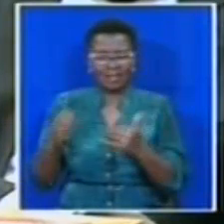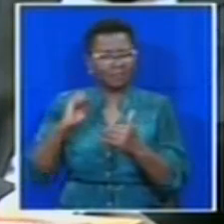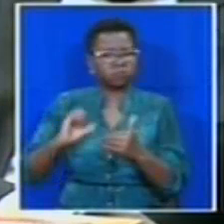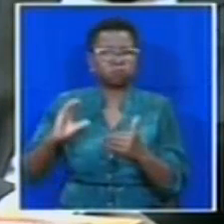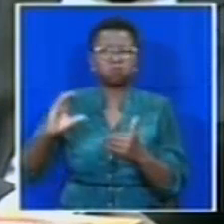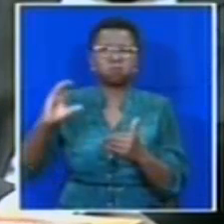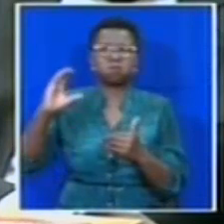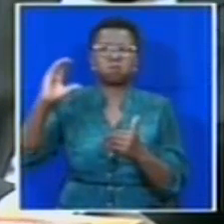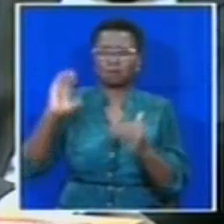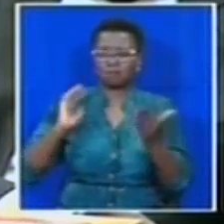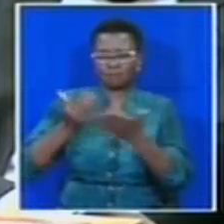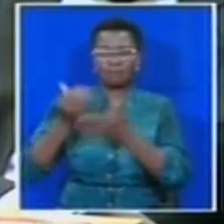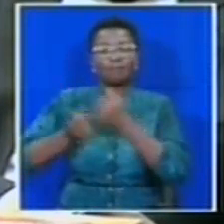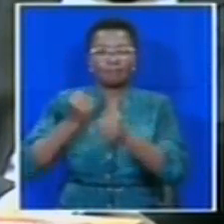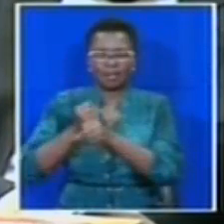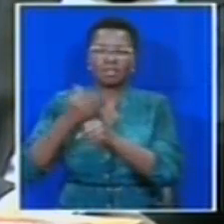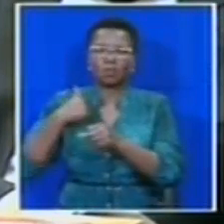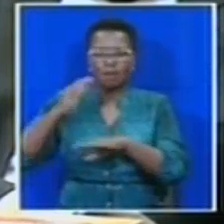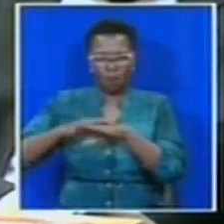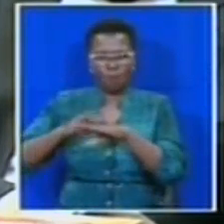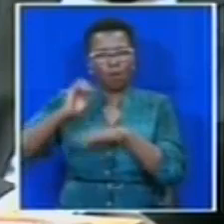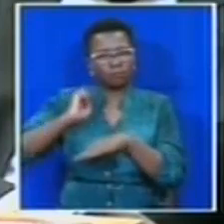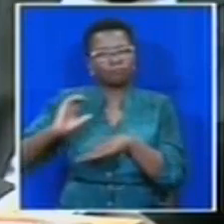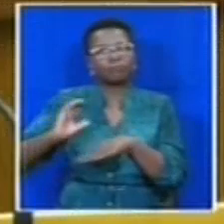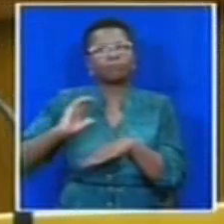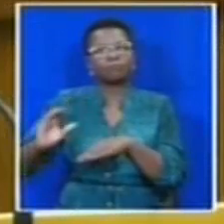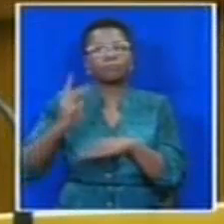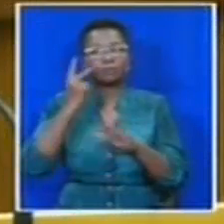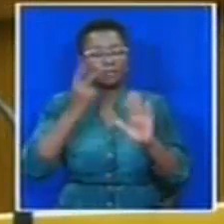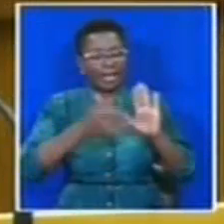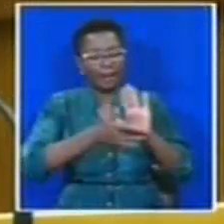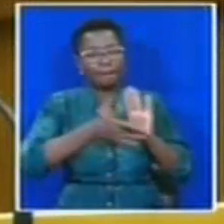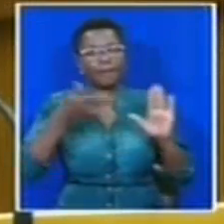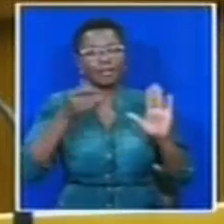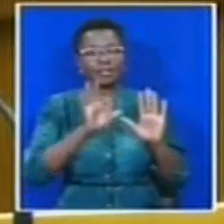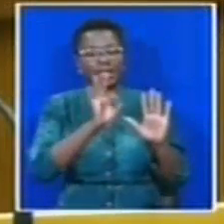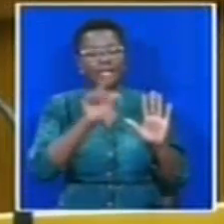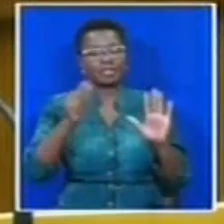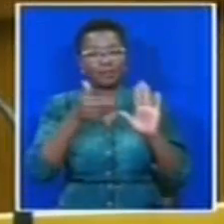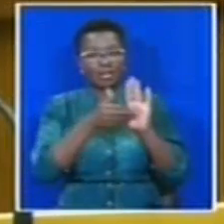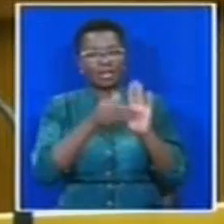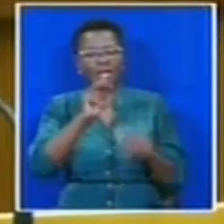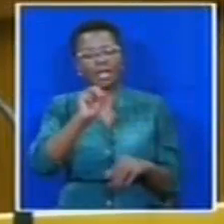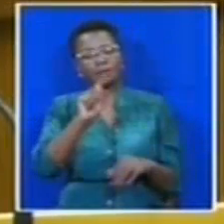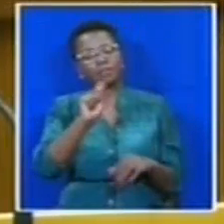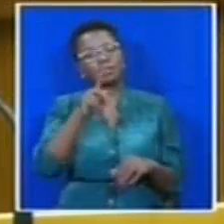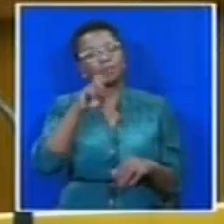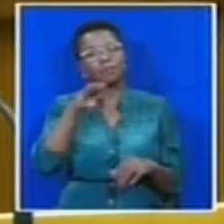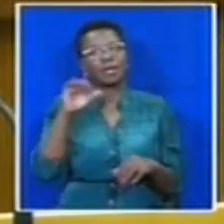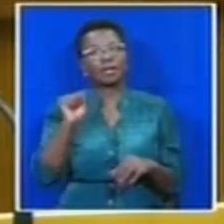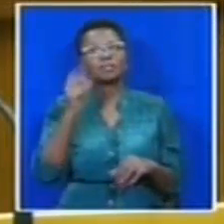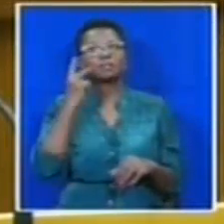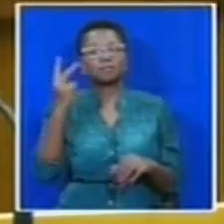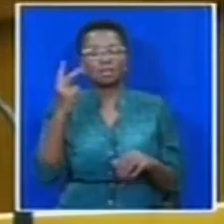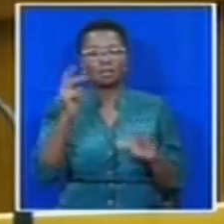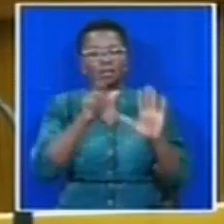years, and this will continue. If you look at page 37 of the MTBPS when you get it, you will see a set of